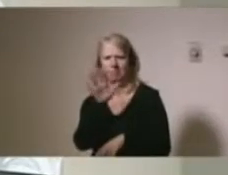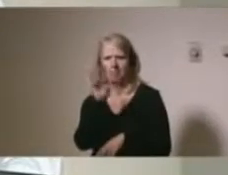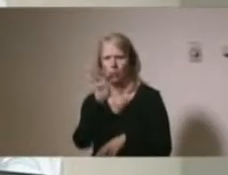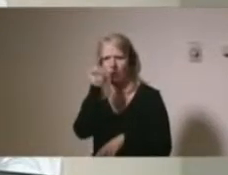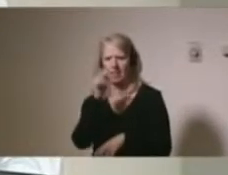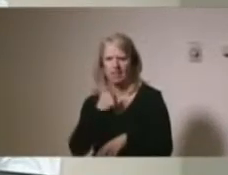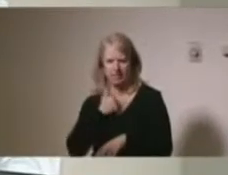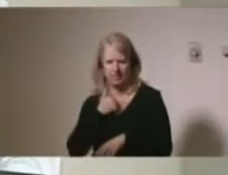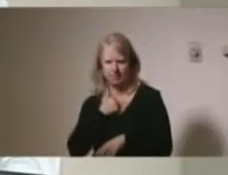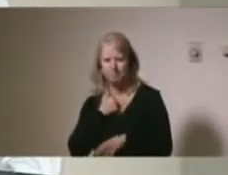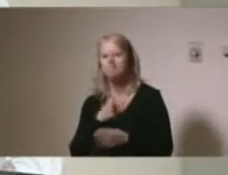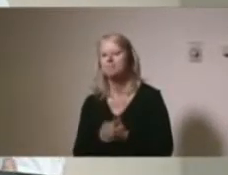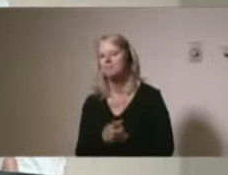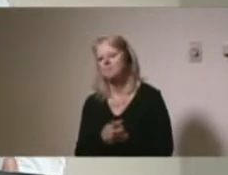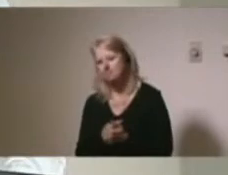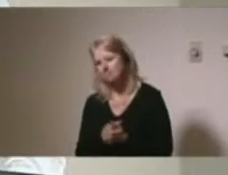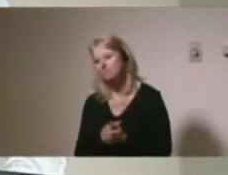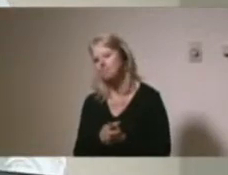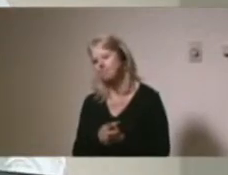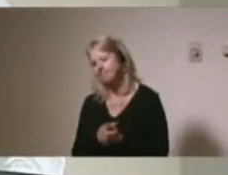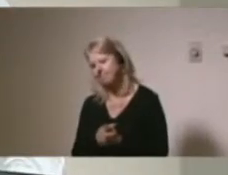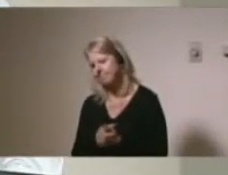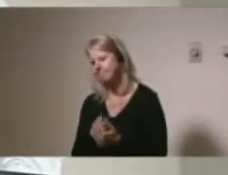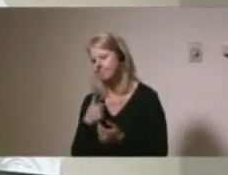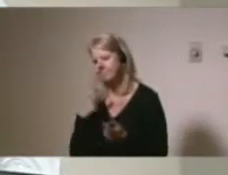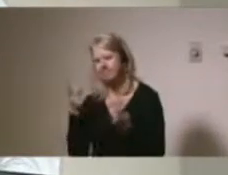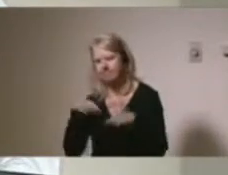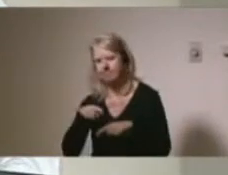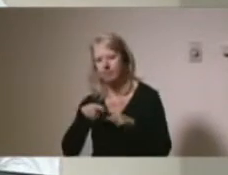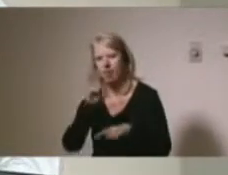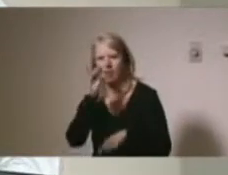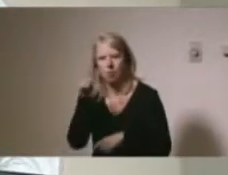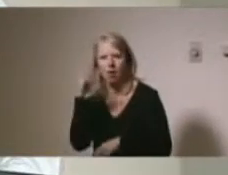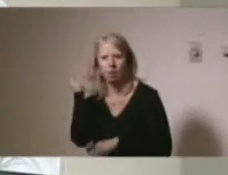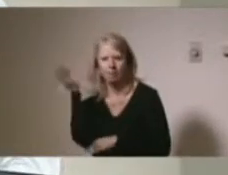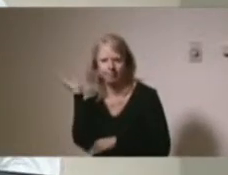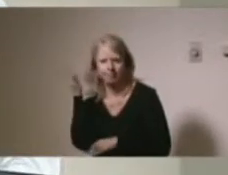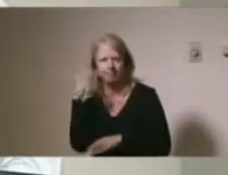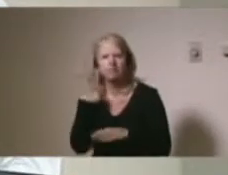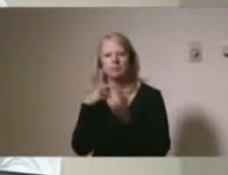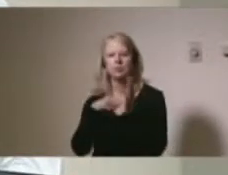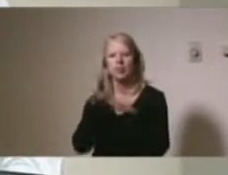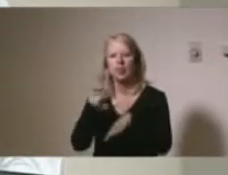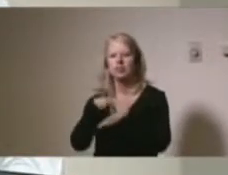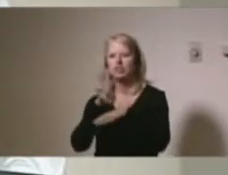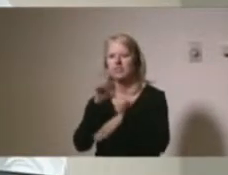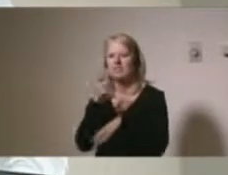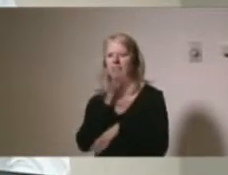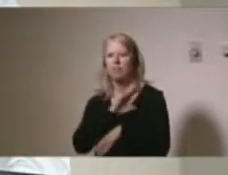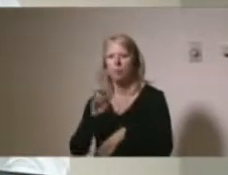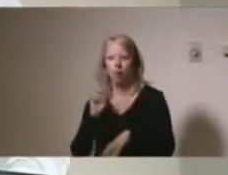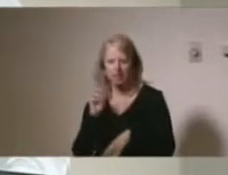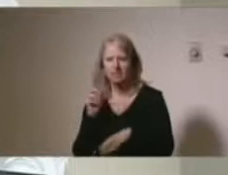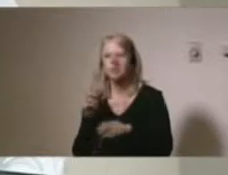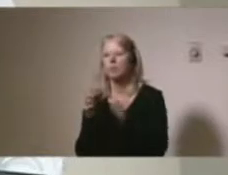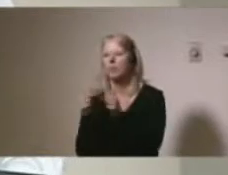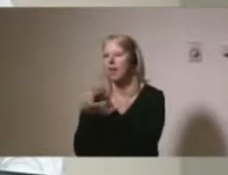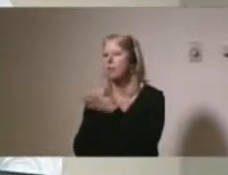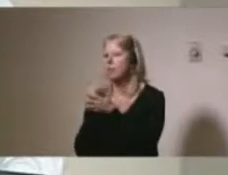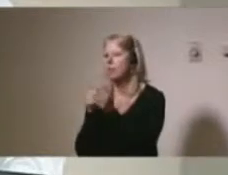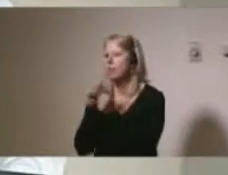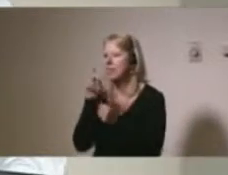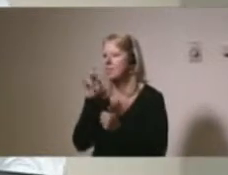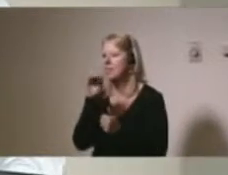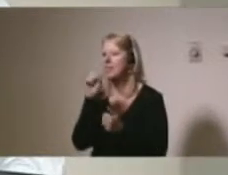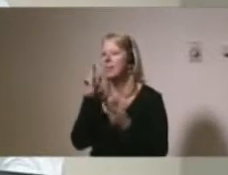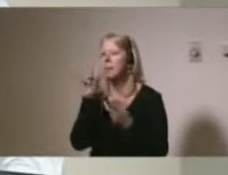Canada. So I came to Ottawa, presented to the National Executive Board, and with the help of Denny Lemlin and